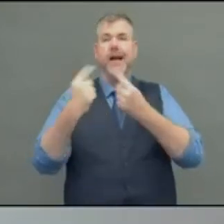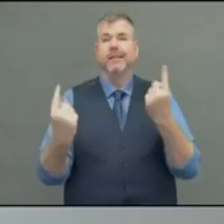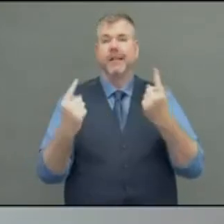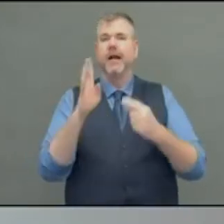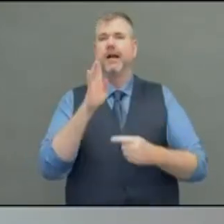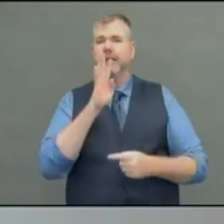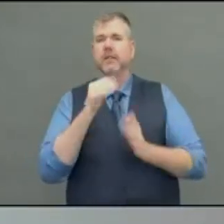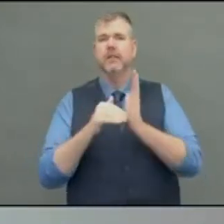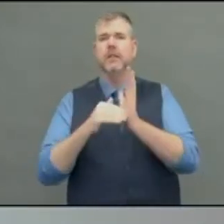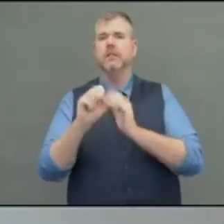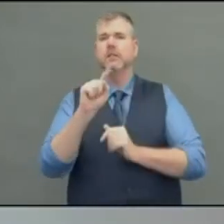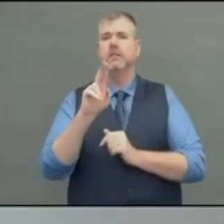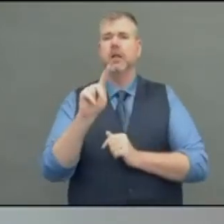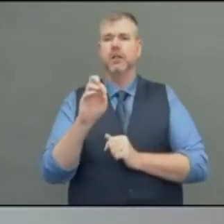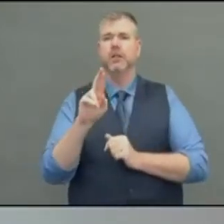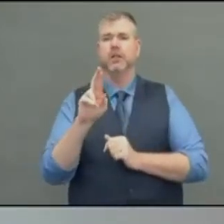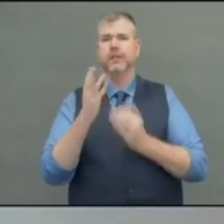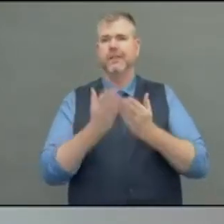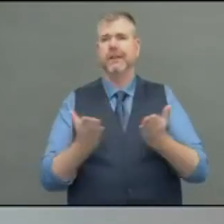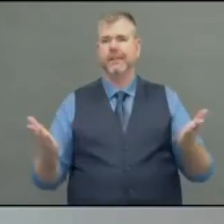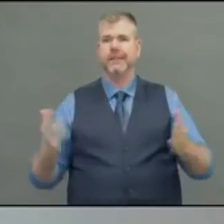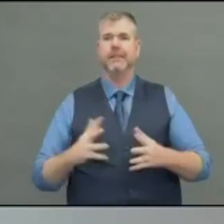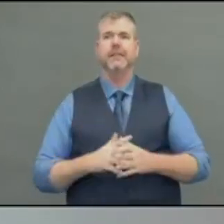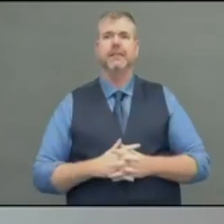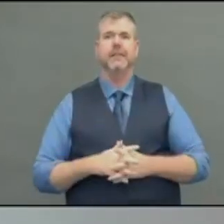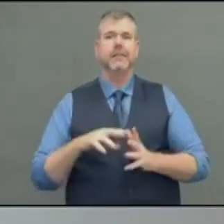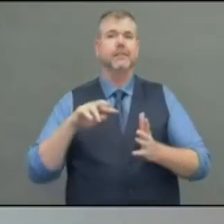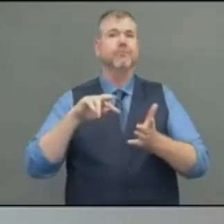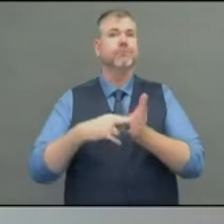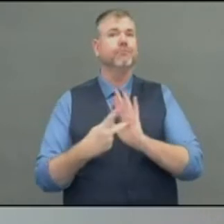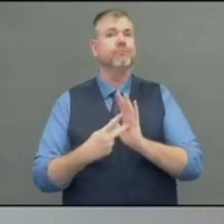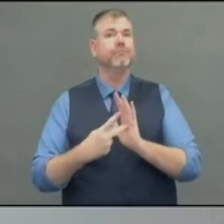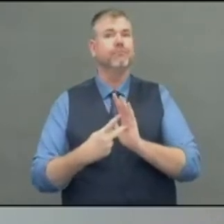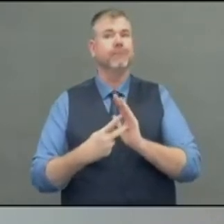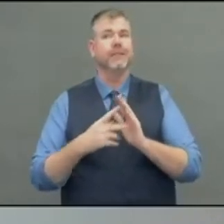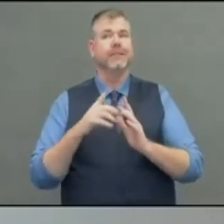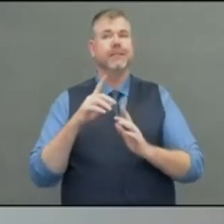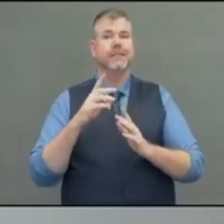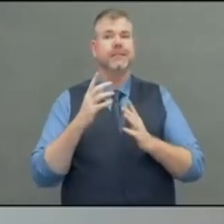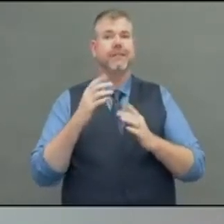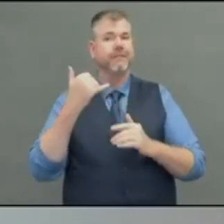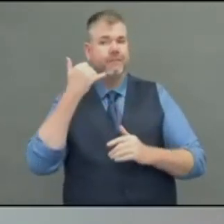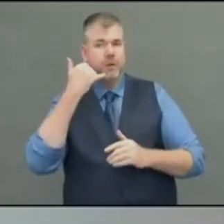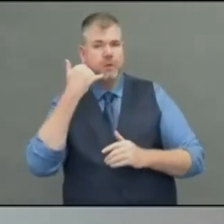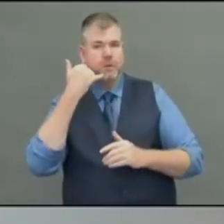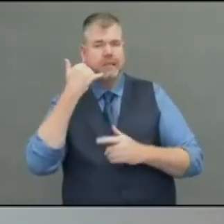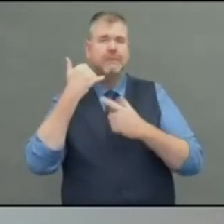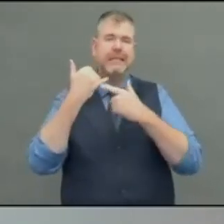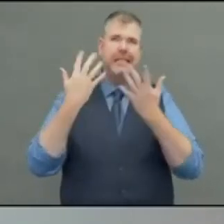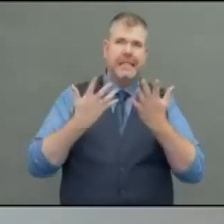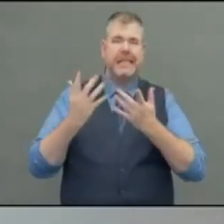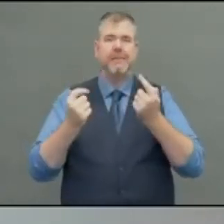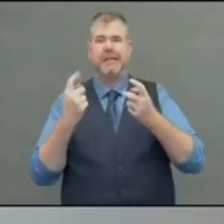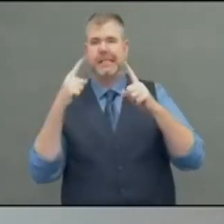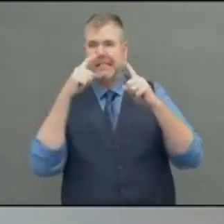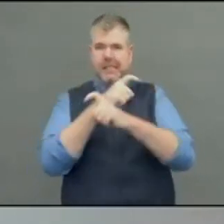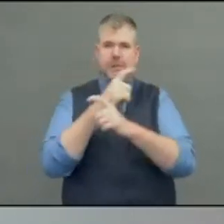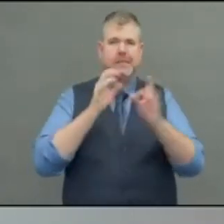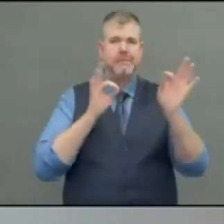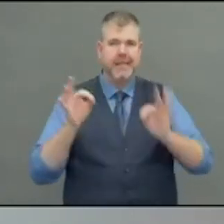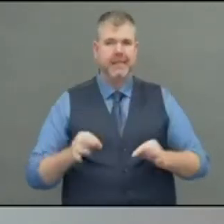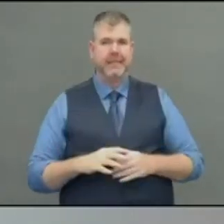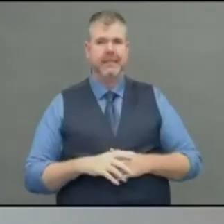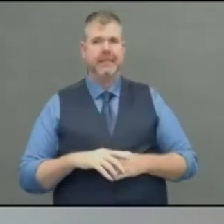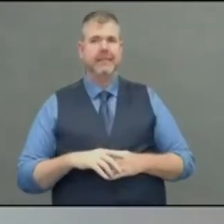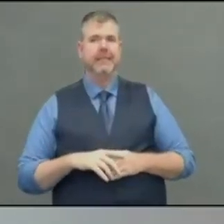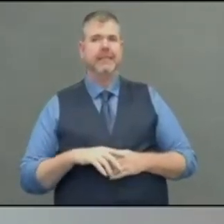to use. And it's a little complicated, but basically it reduces the stuttering